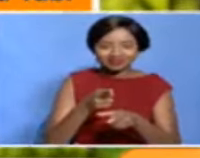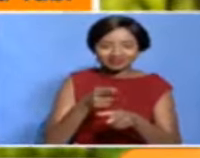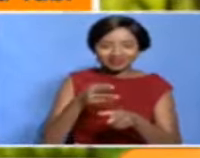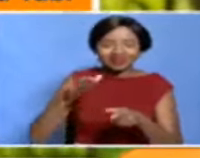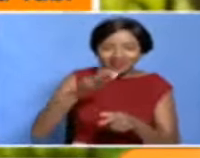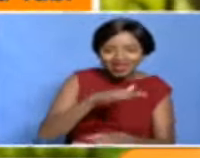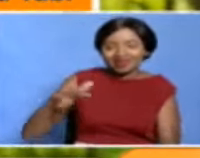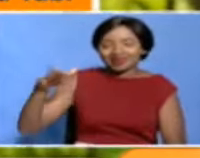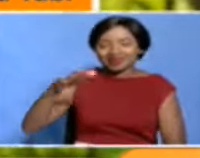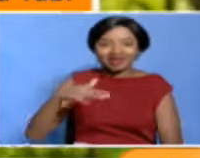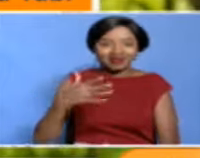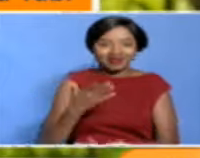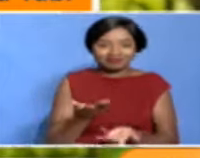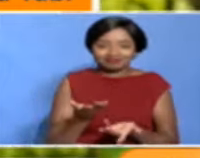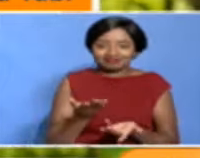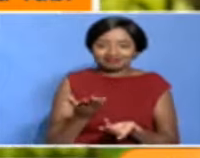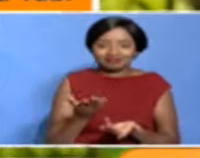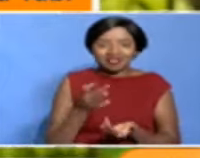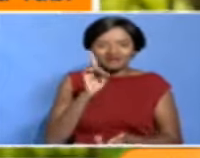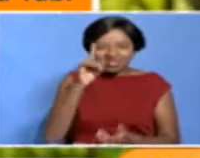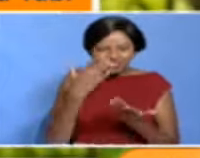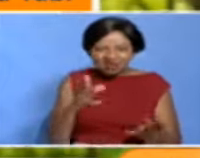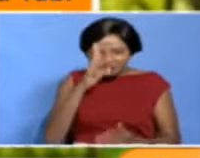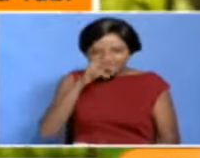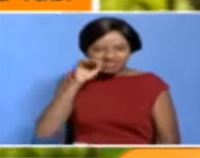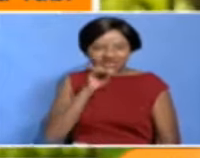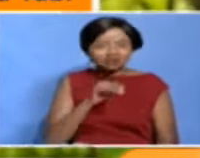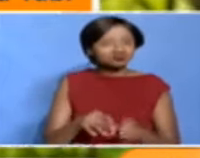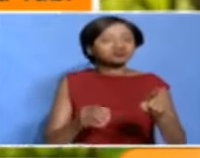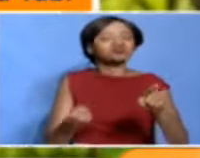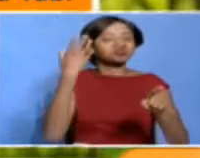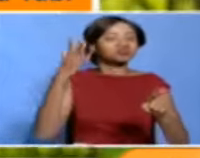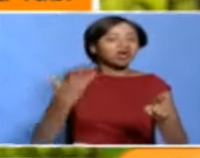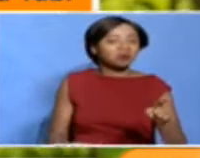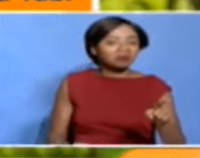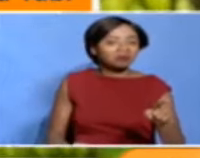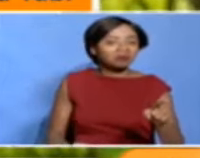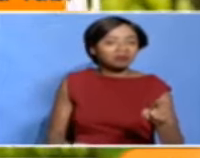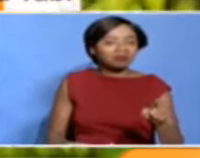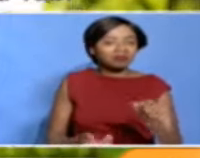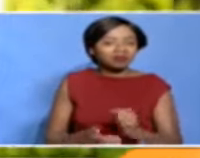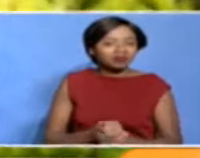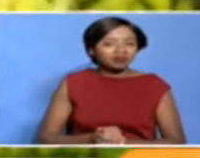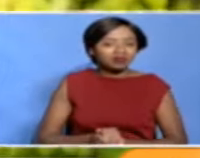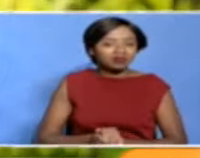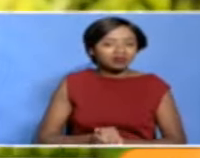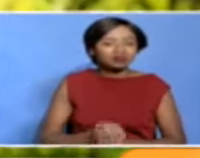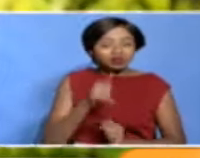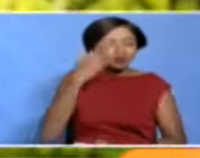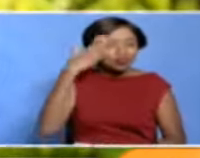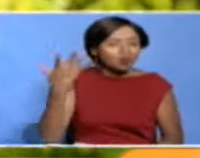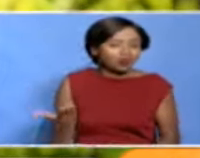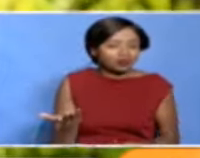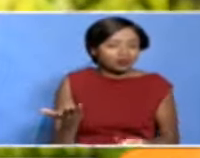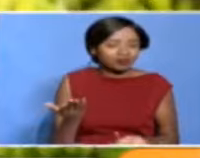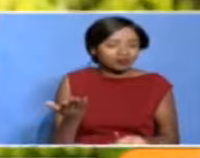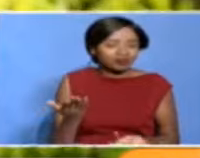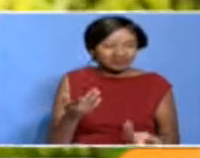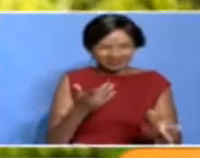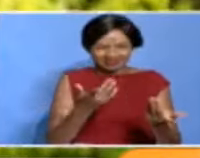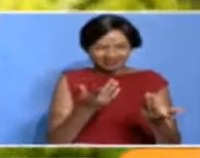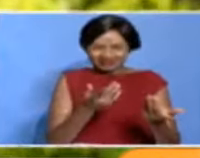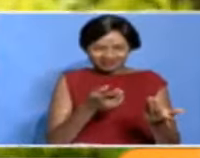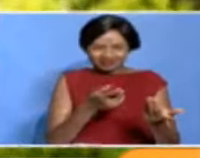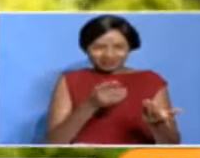areas, kita kwanza police will ask you, ulijuaje? You know? Ulijuaje? Utatoa